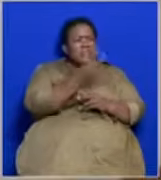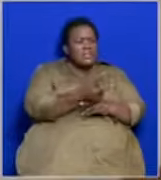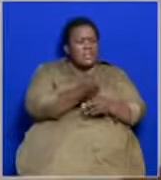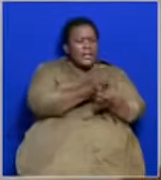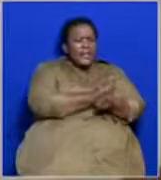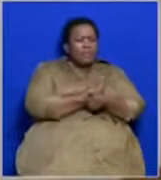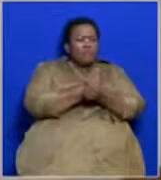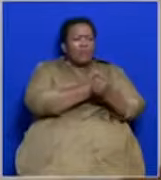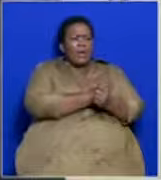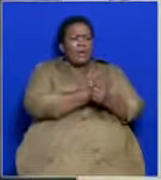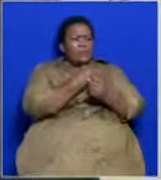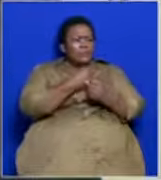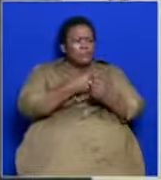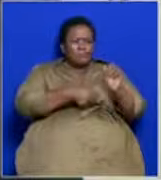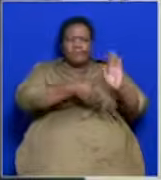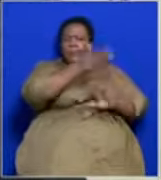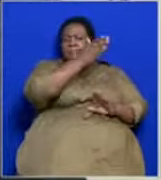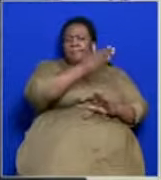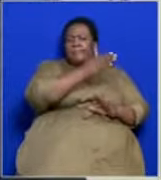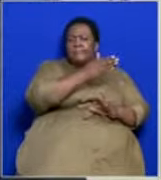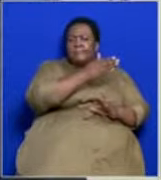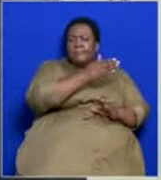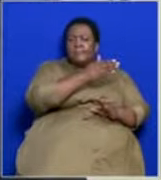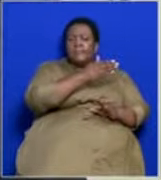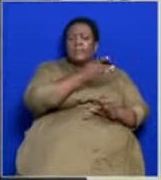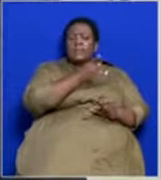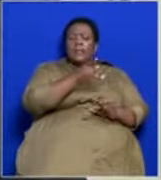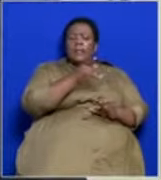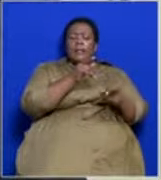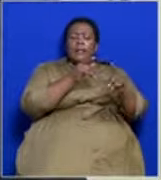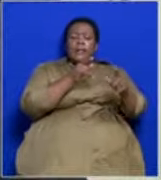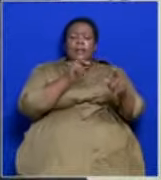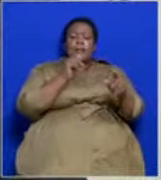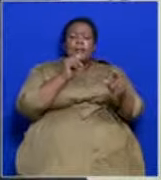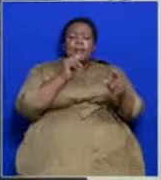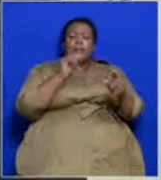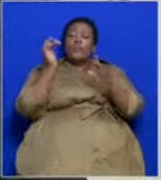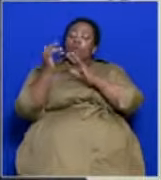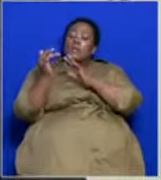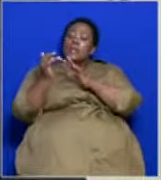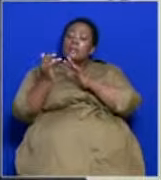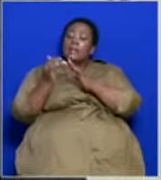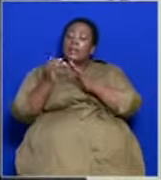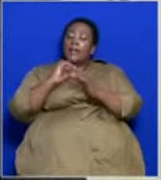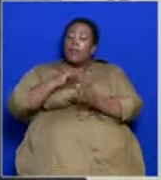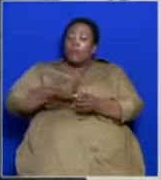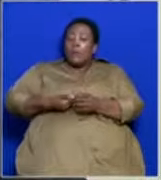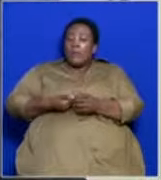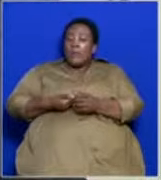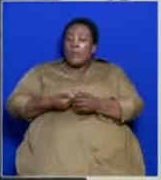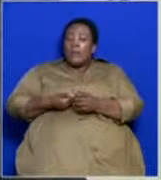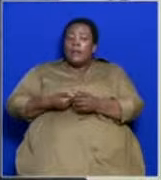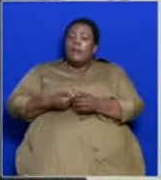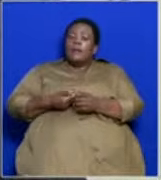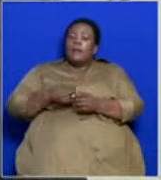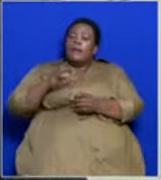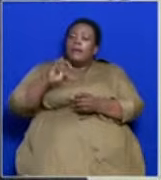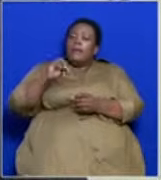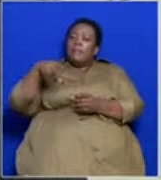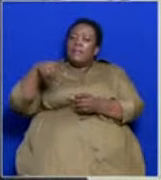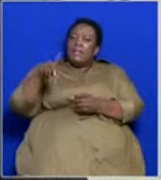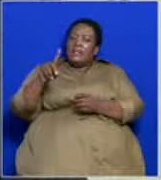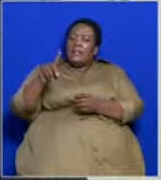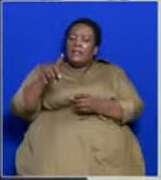contacted a female EMPD officer escorting the truck, during which an argument